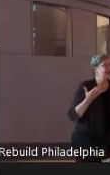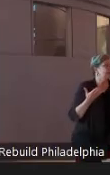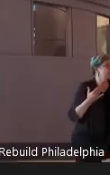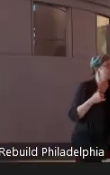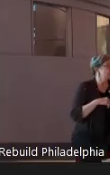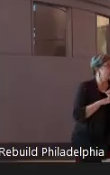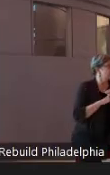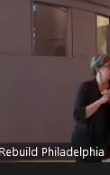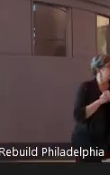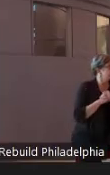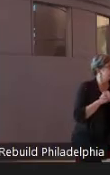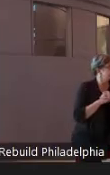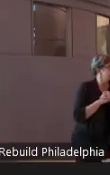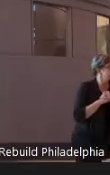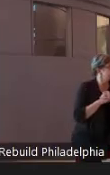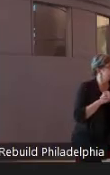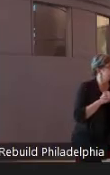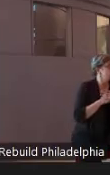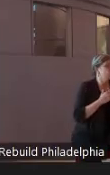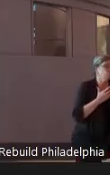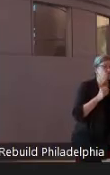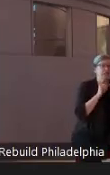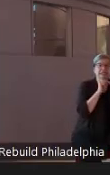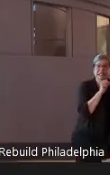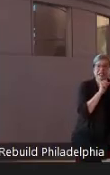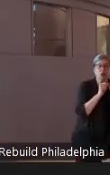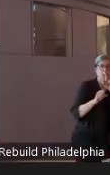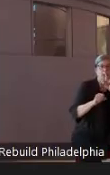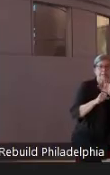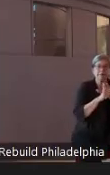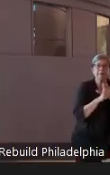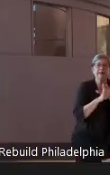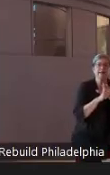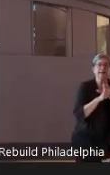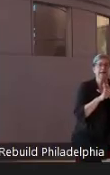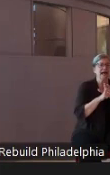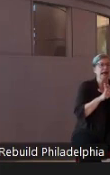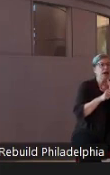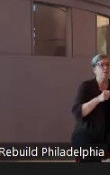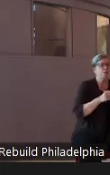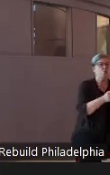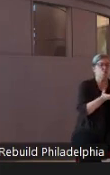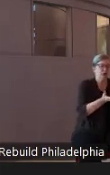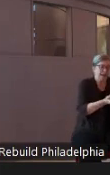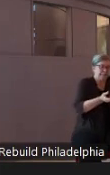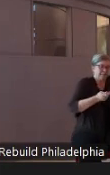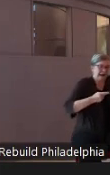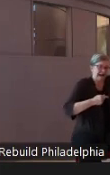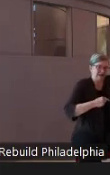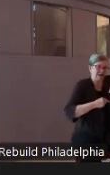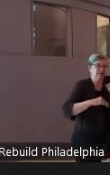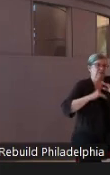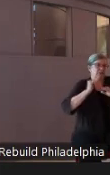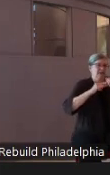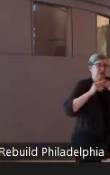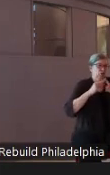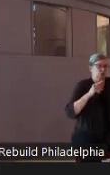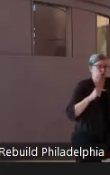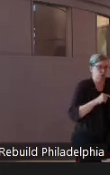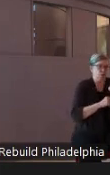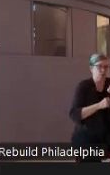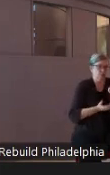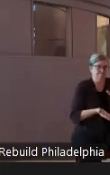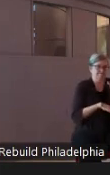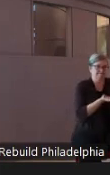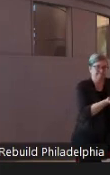today to continue our commitment in delivering this facility back to you. Rebuild, as you know,